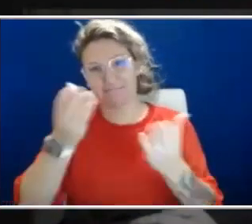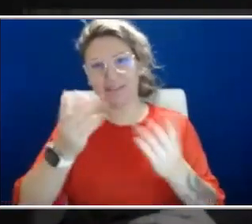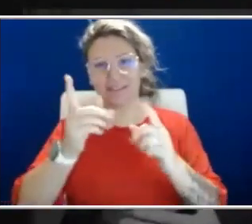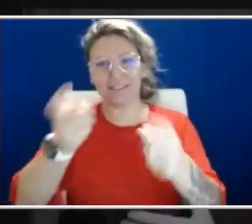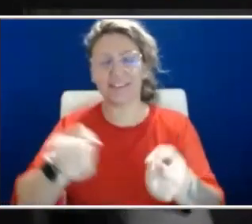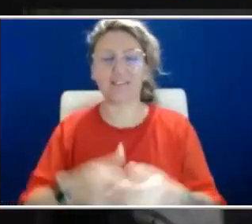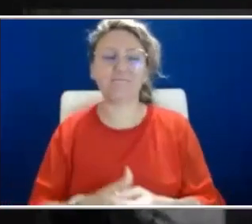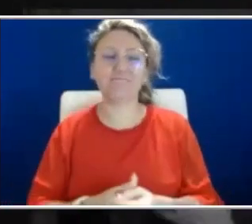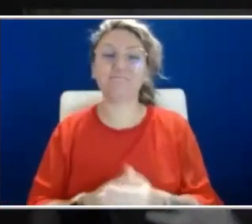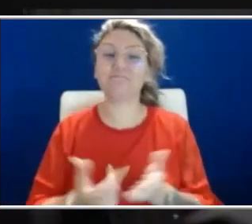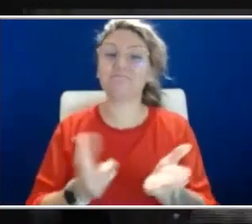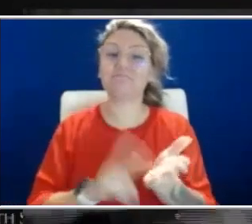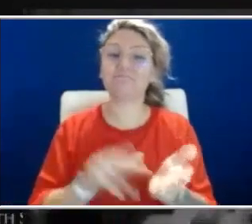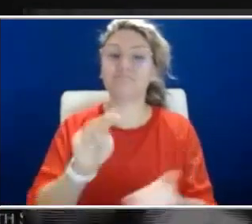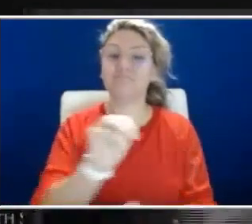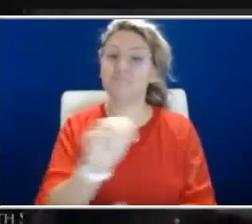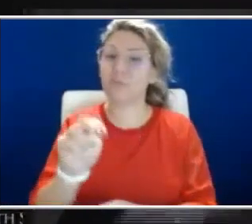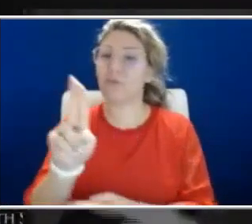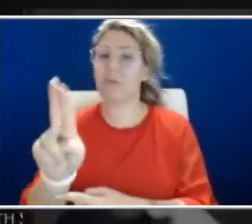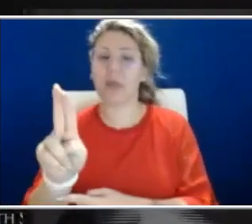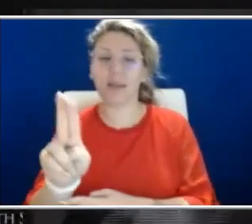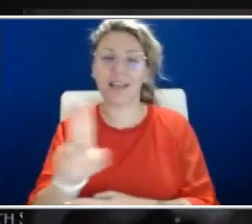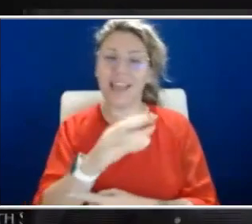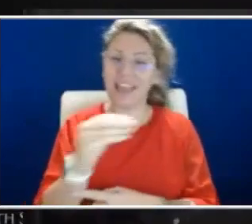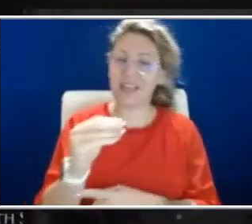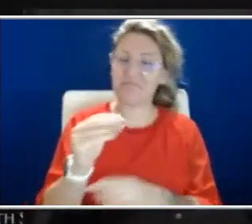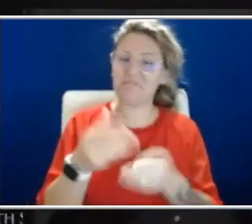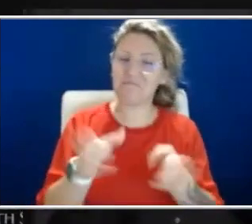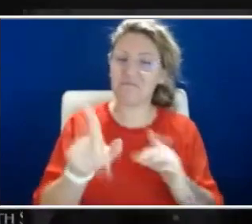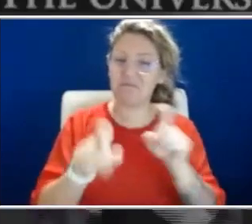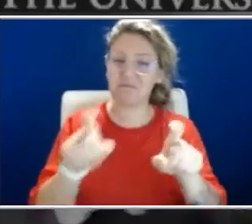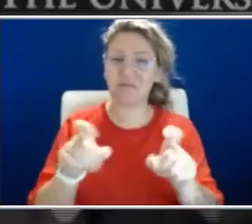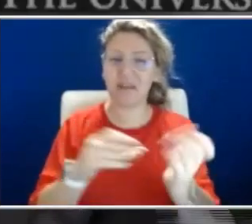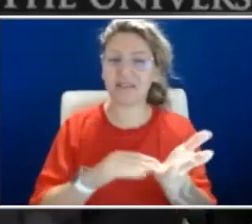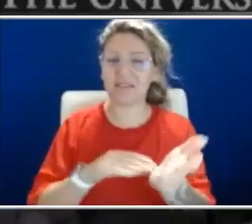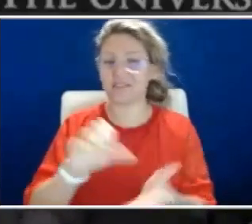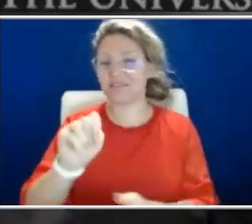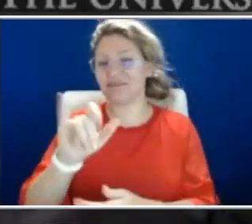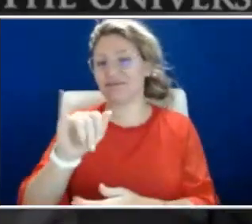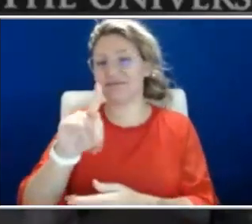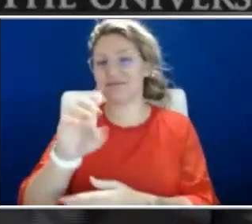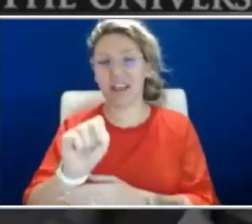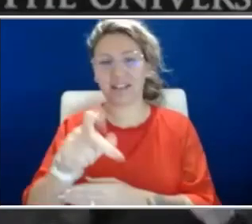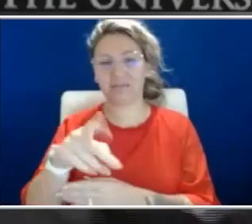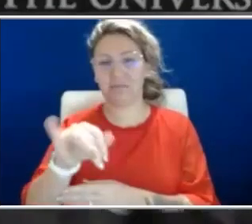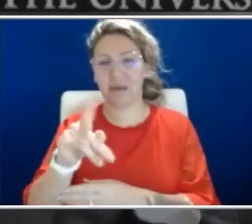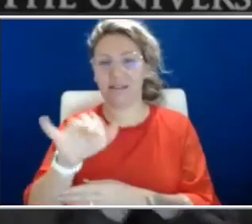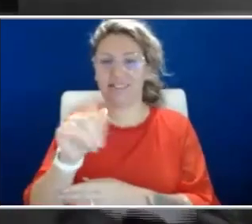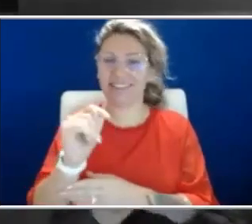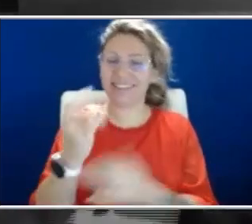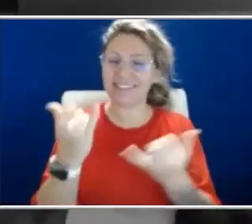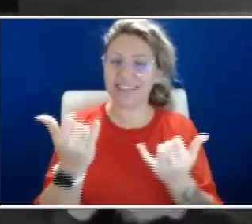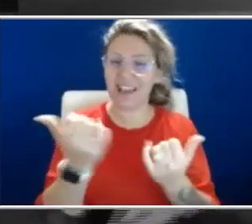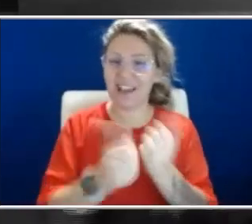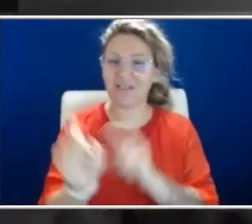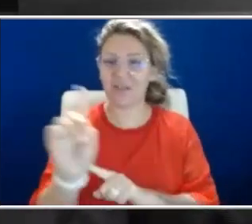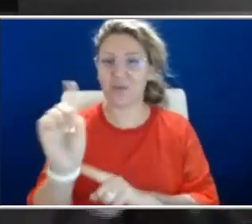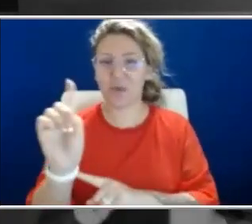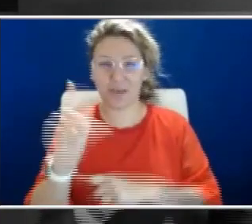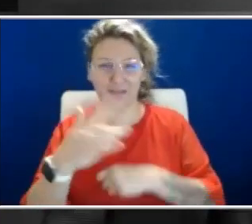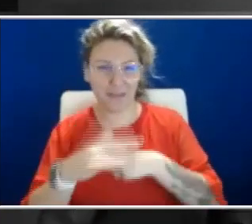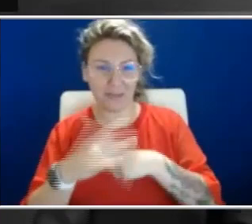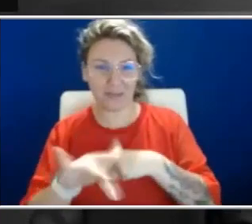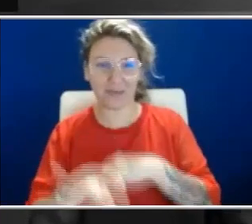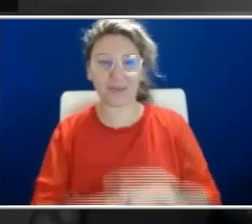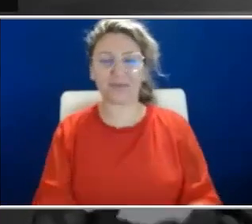Subscribe to our Morning Medical Update and Open Mics with Dr. Stites podcasts. Now, everywhere podcasts are available.